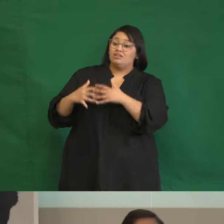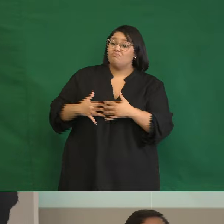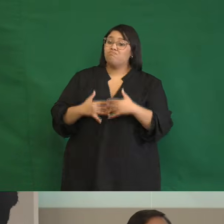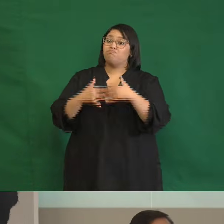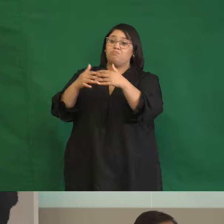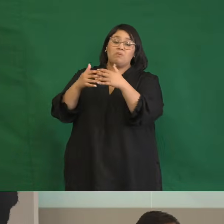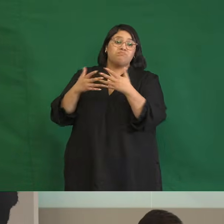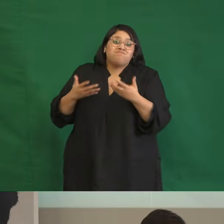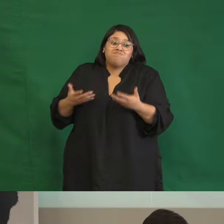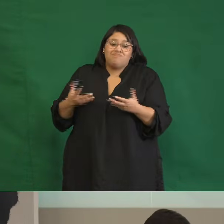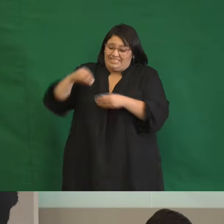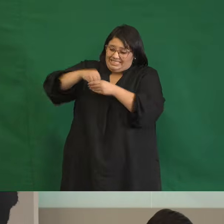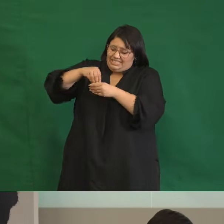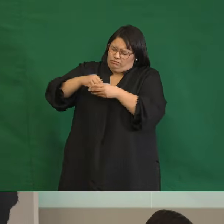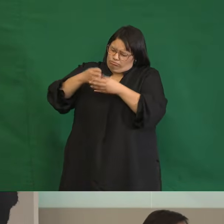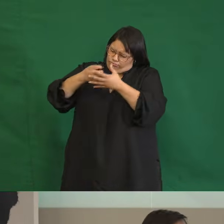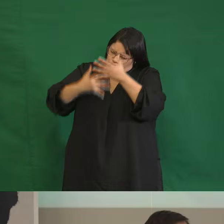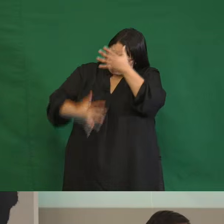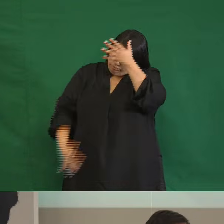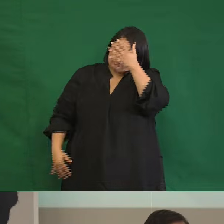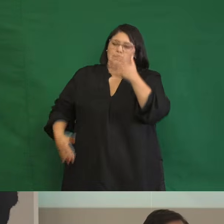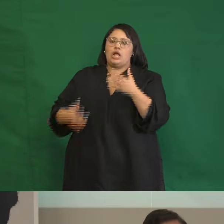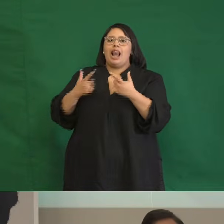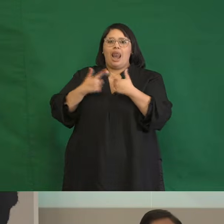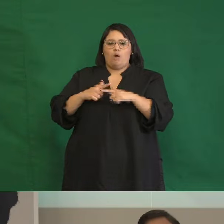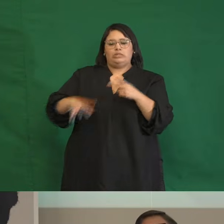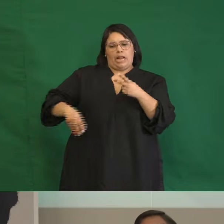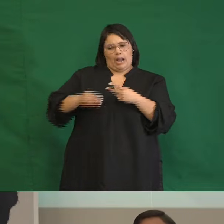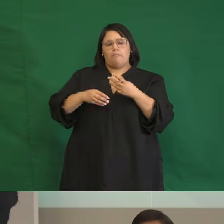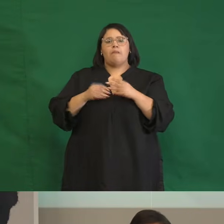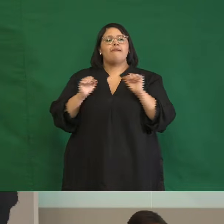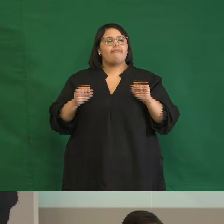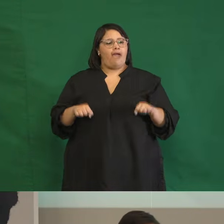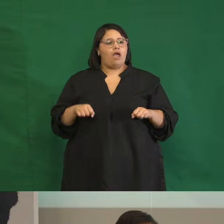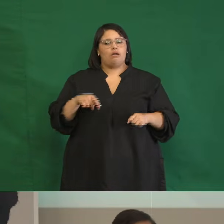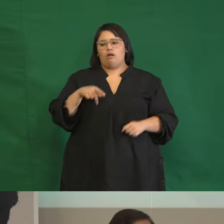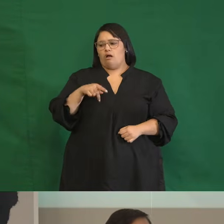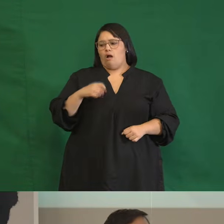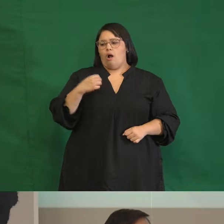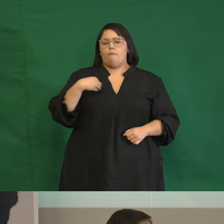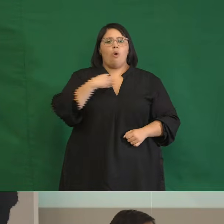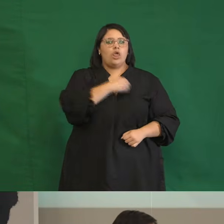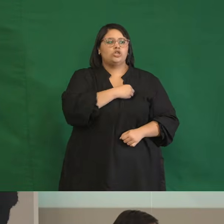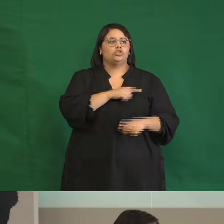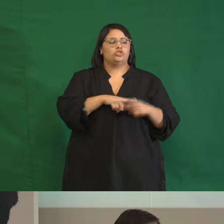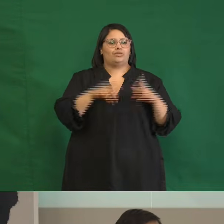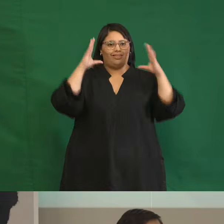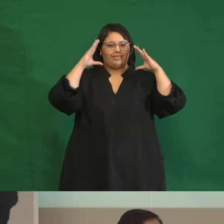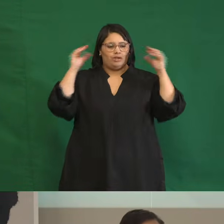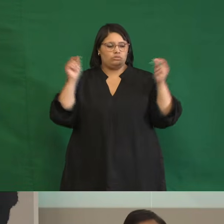include many other languages. Polish WordNet, the Dutch WordNet,